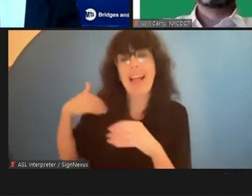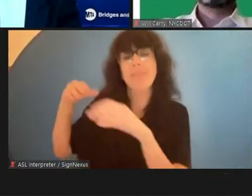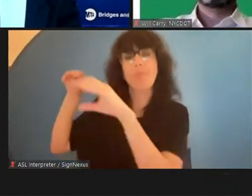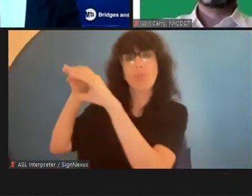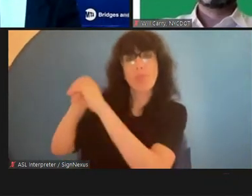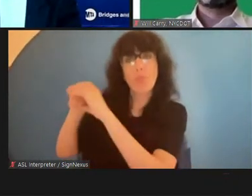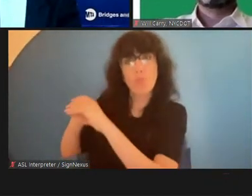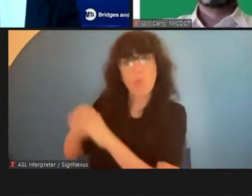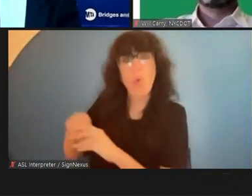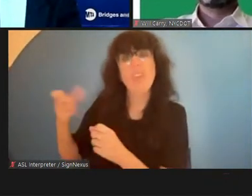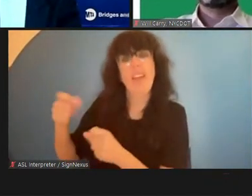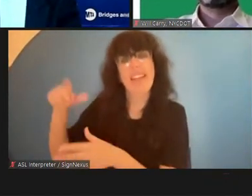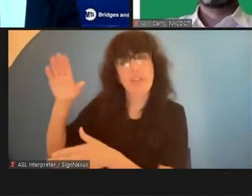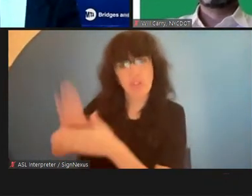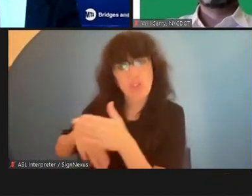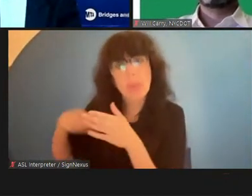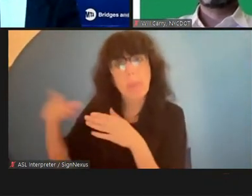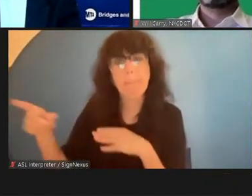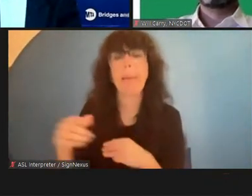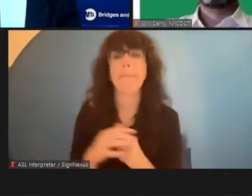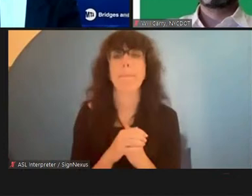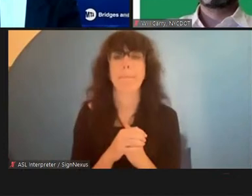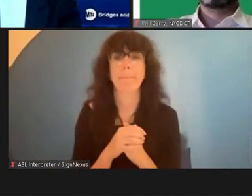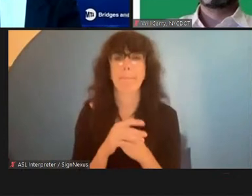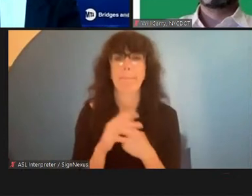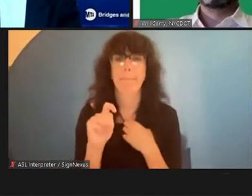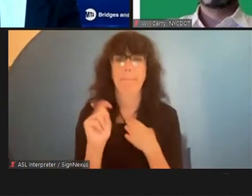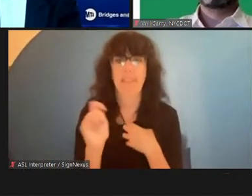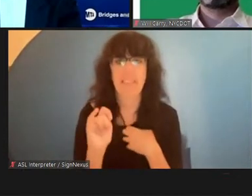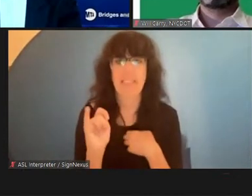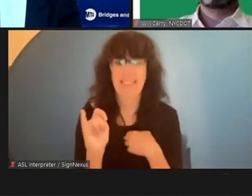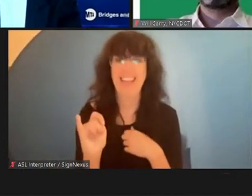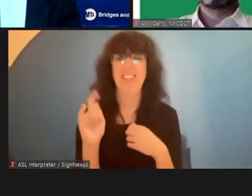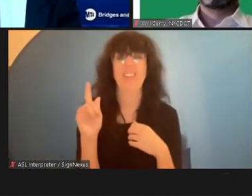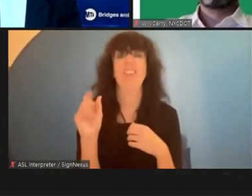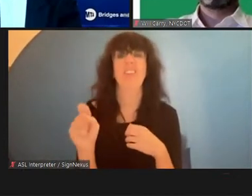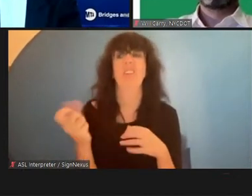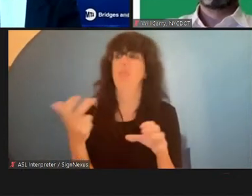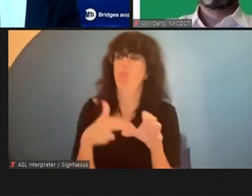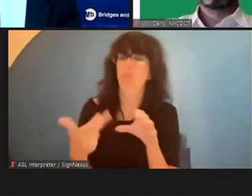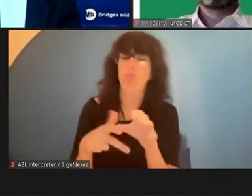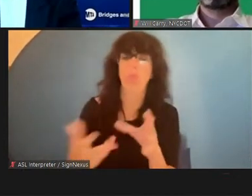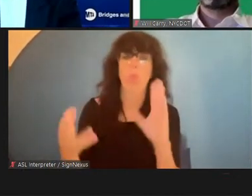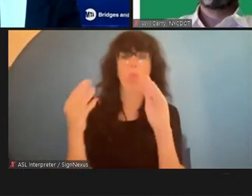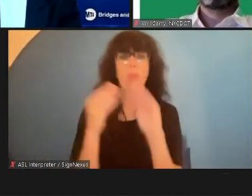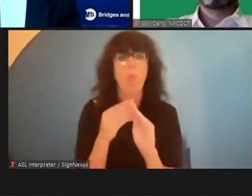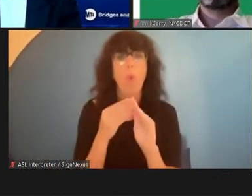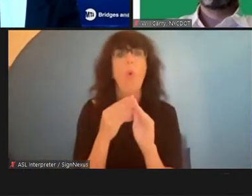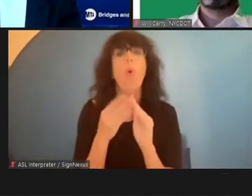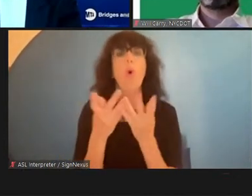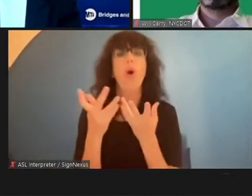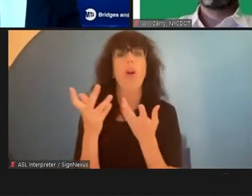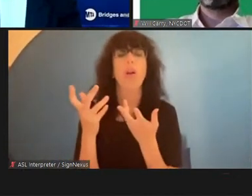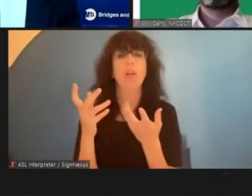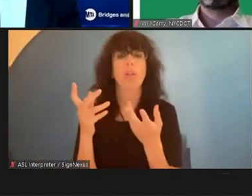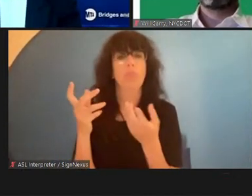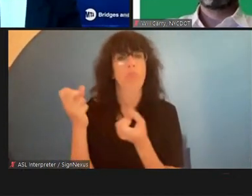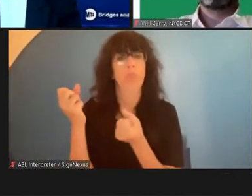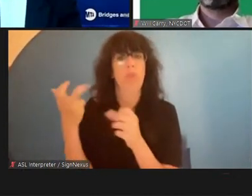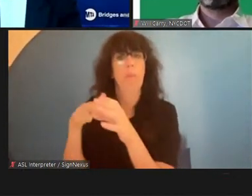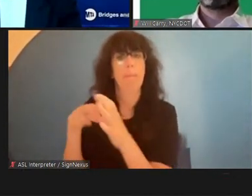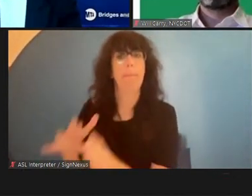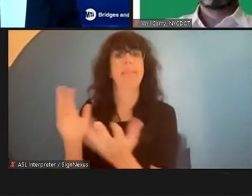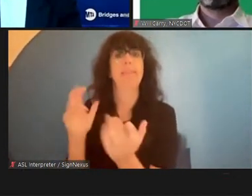cheap taxis can transport more passengers per vehicle compared to app vehicles